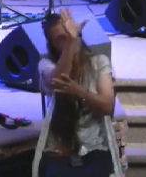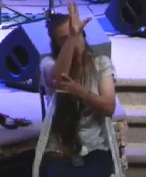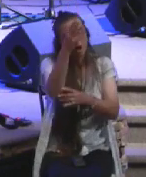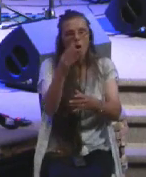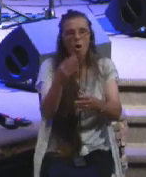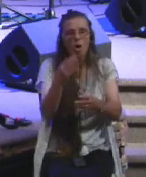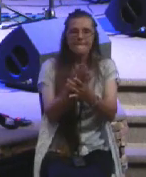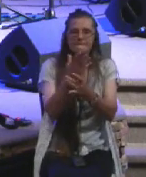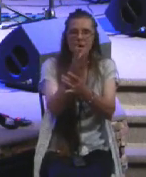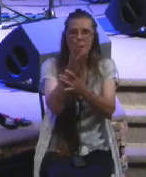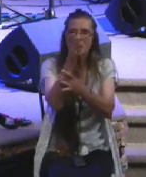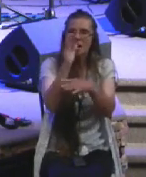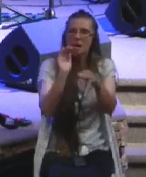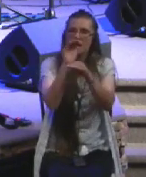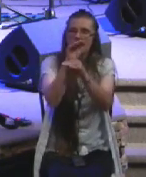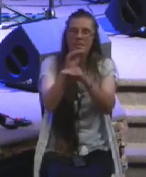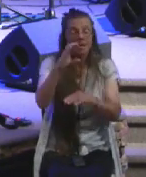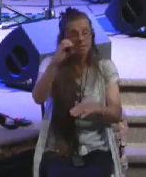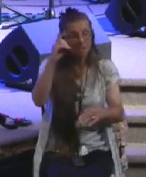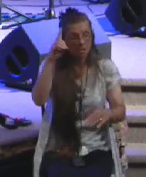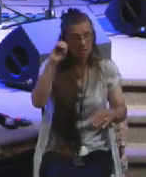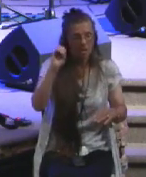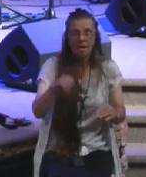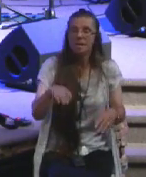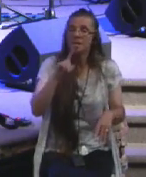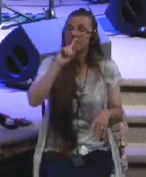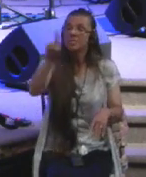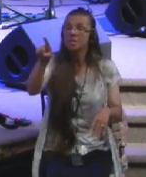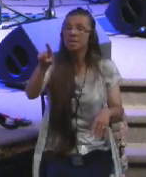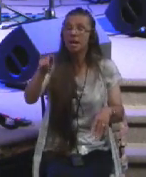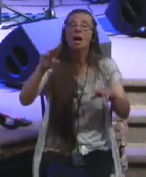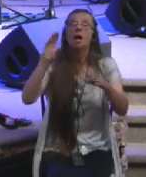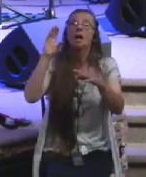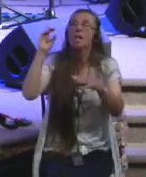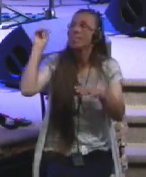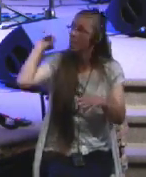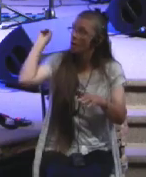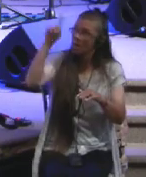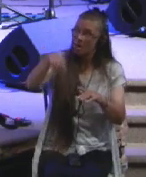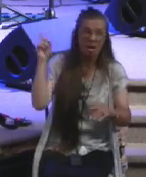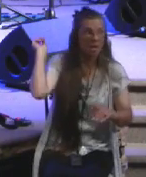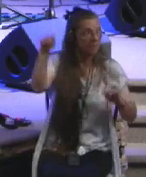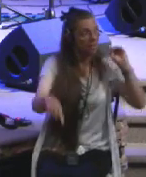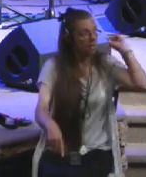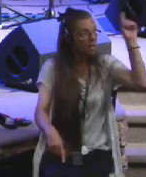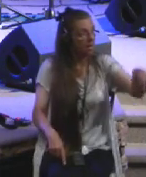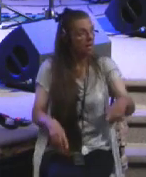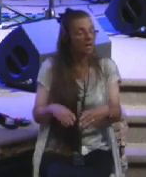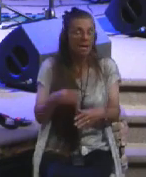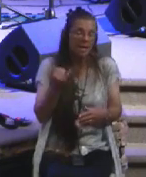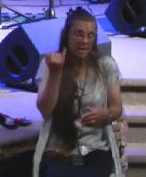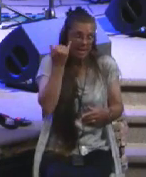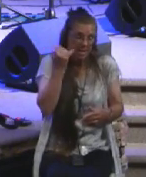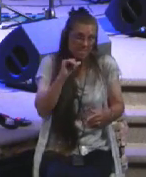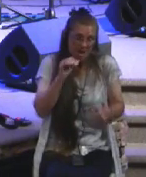burning in the night. They had a code that if he yelled, the British are coming, it was one if by land.